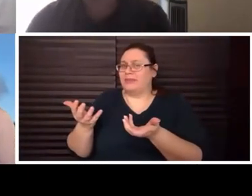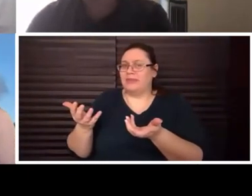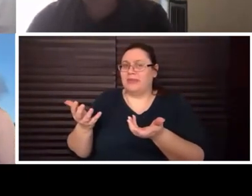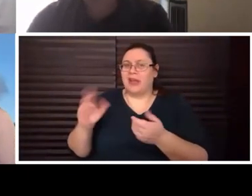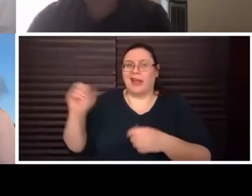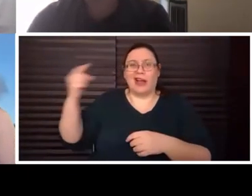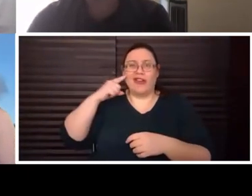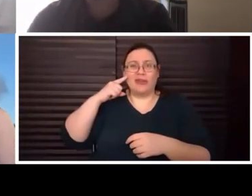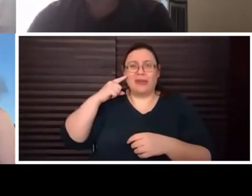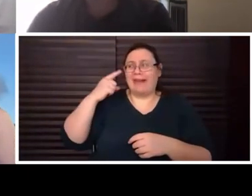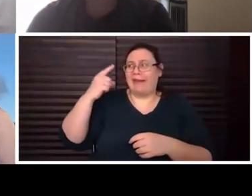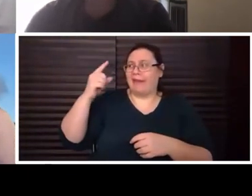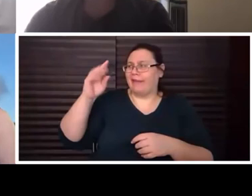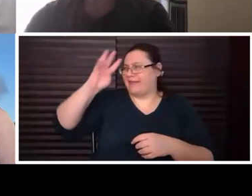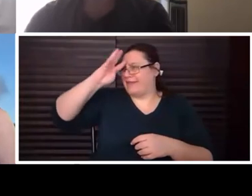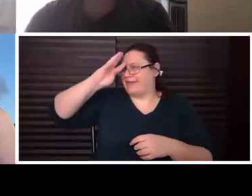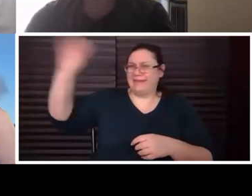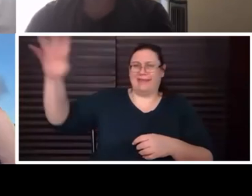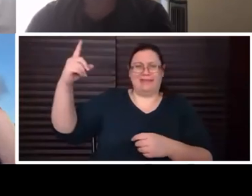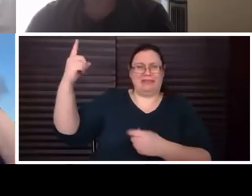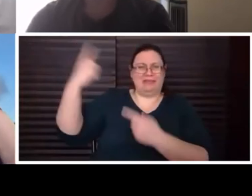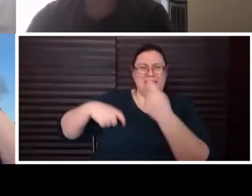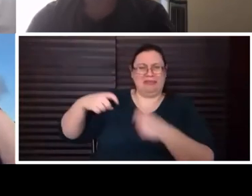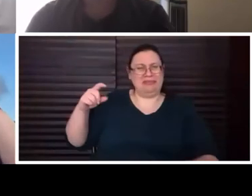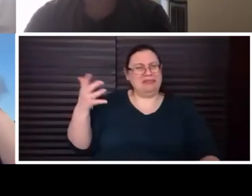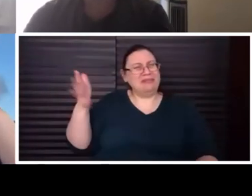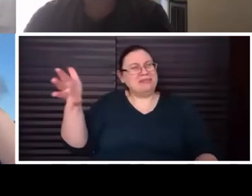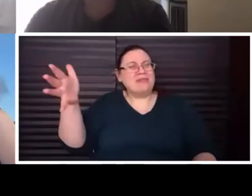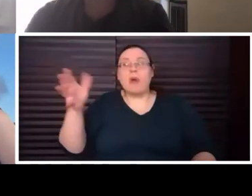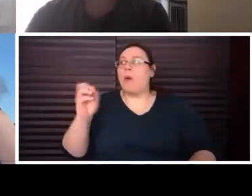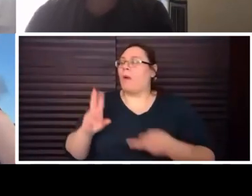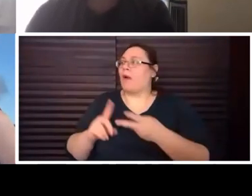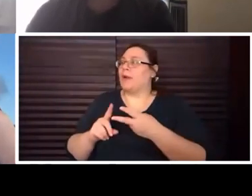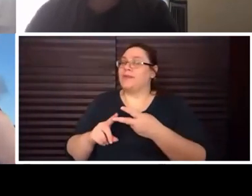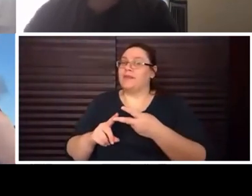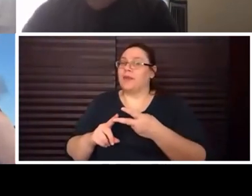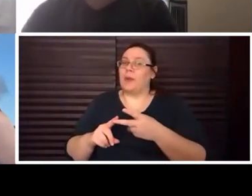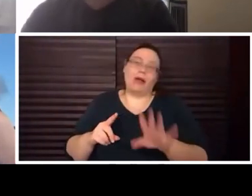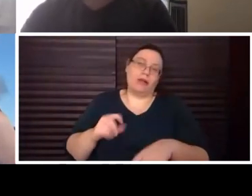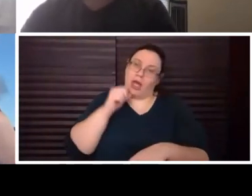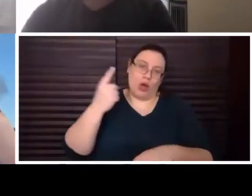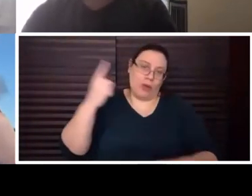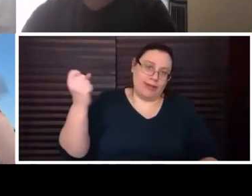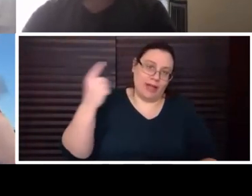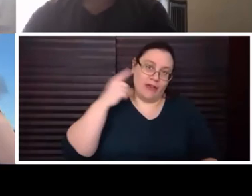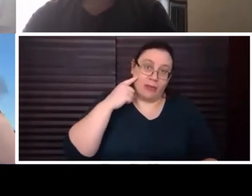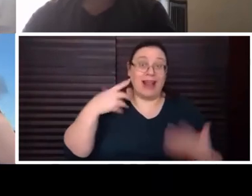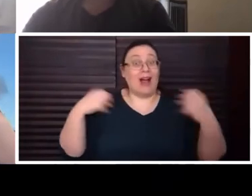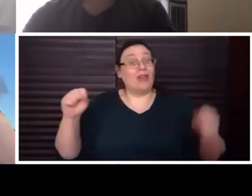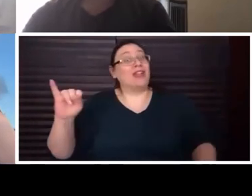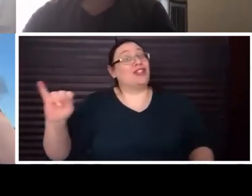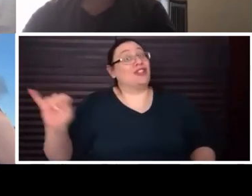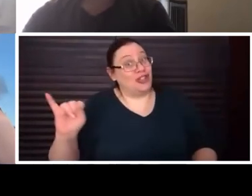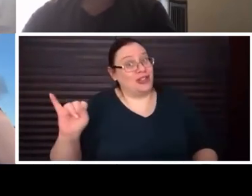asking these questions to us, or, well, not always the government, health insurance